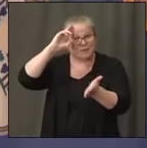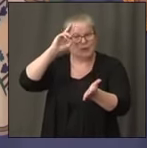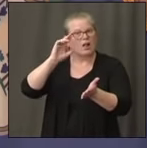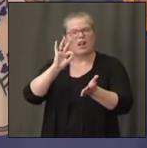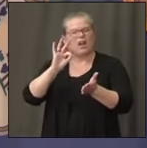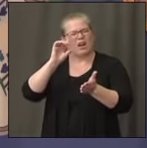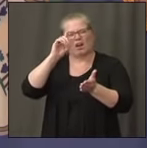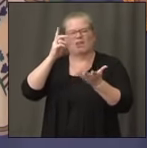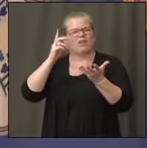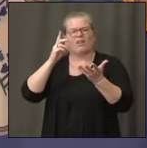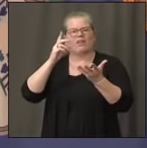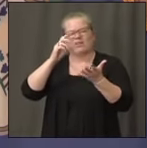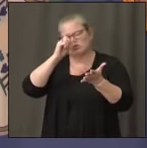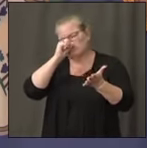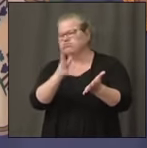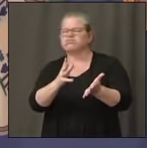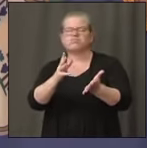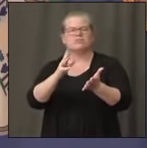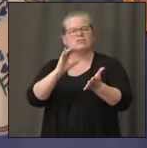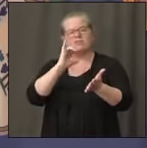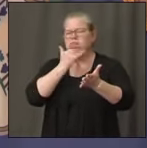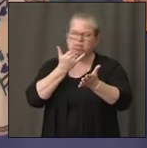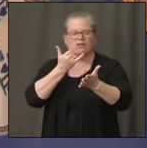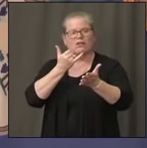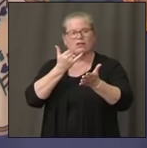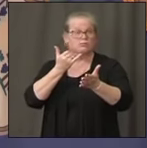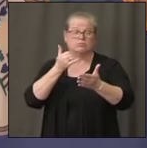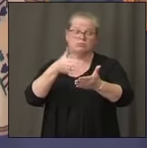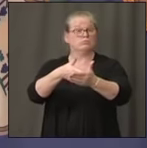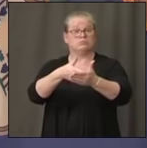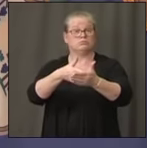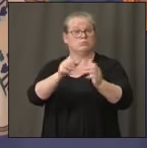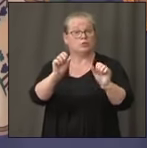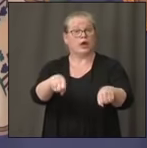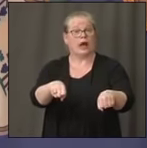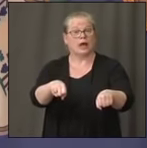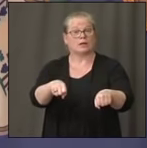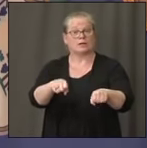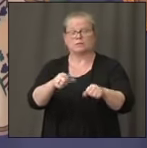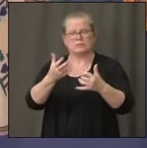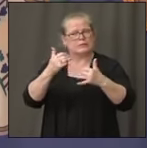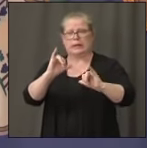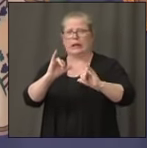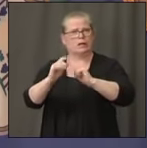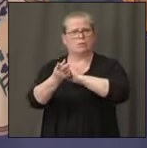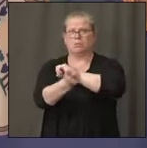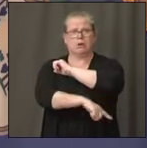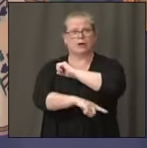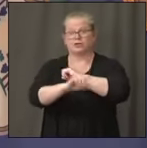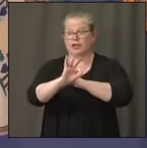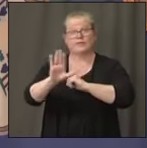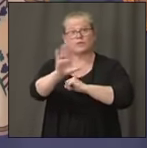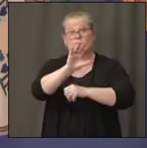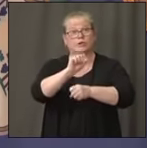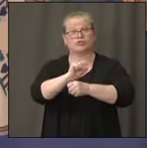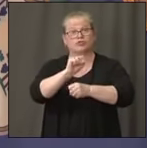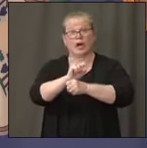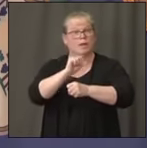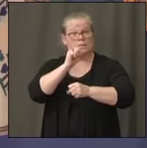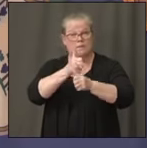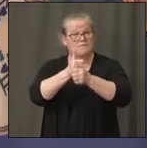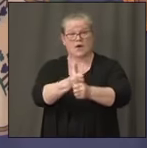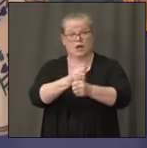licensing if you can stay in. So there's still plenty of sanctions if you're not getting the job done in a totally appropriate way. We did